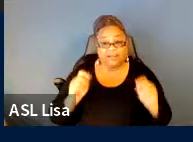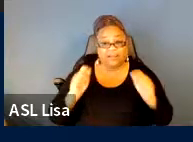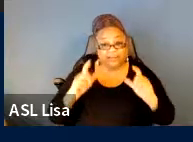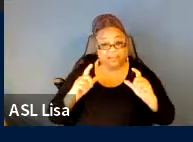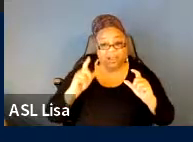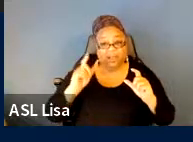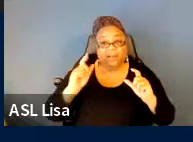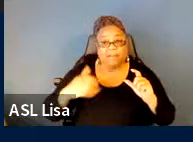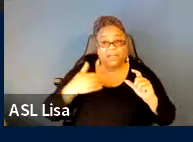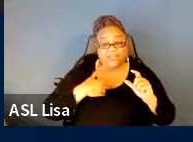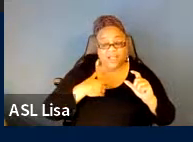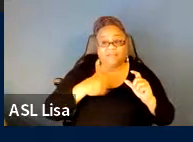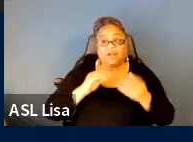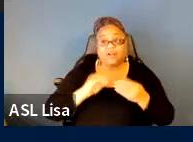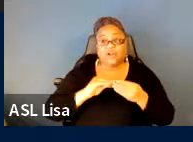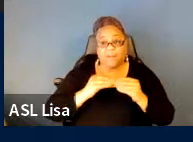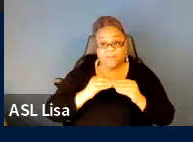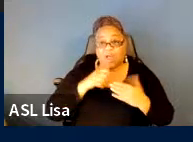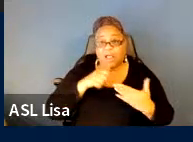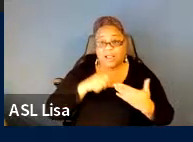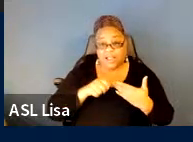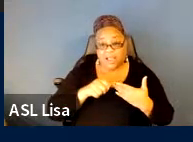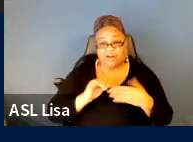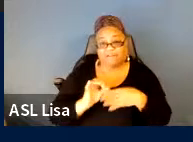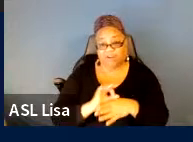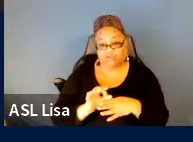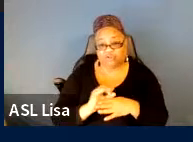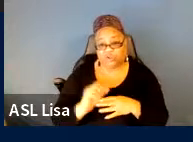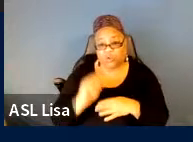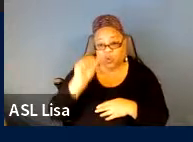function. Next slide, please.